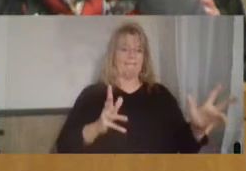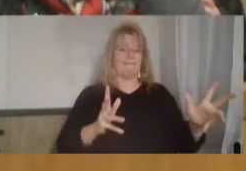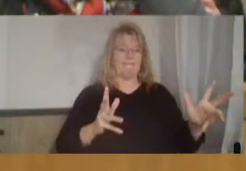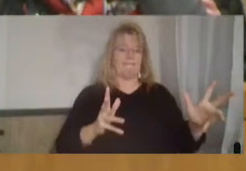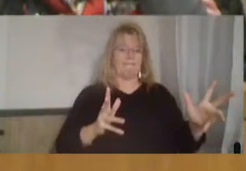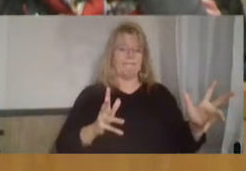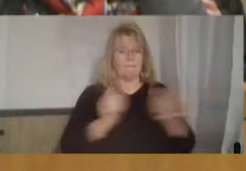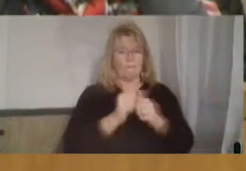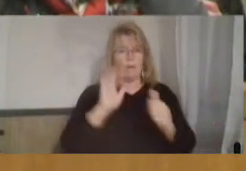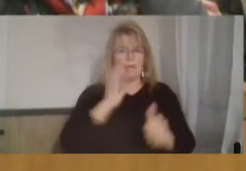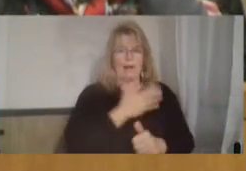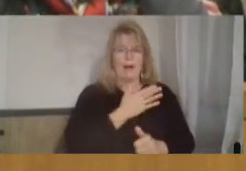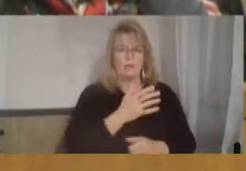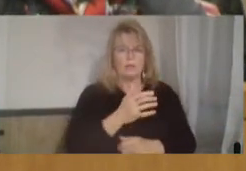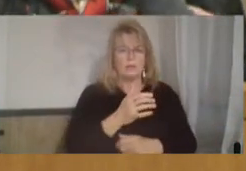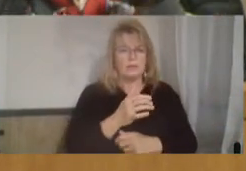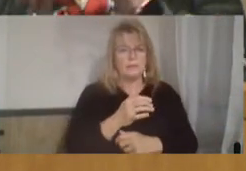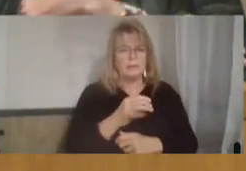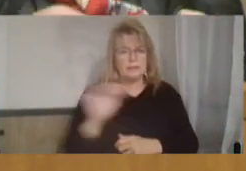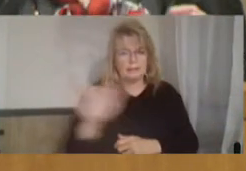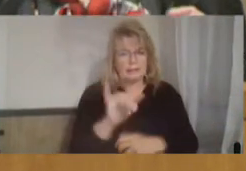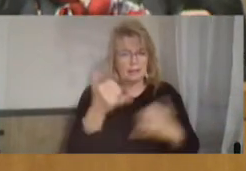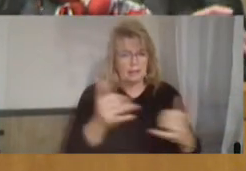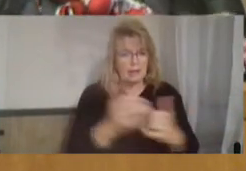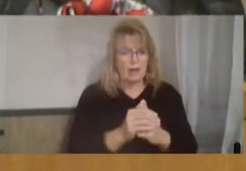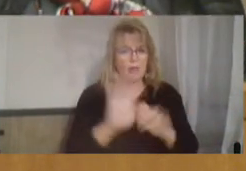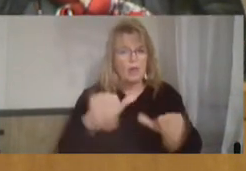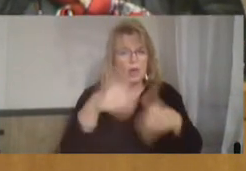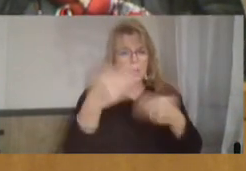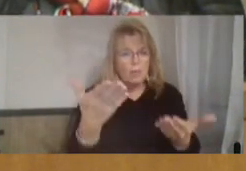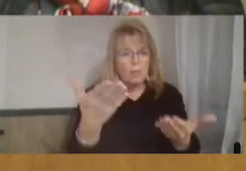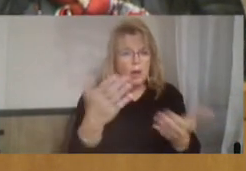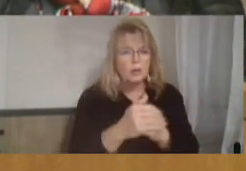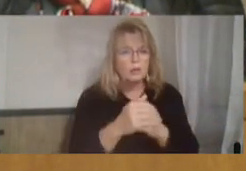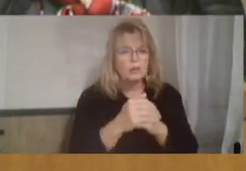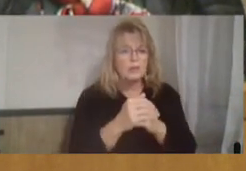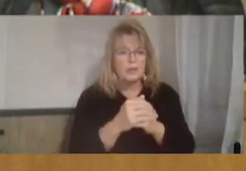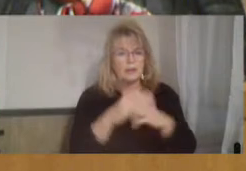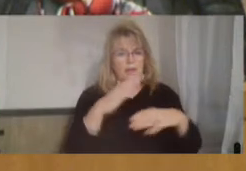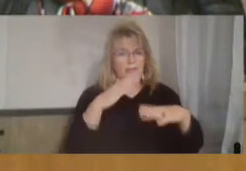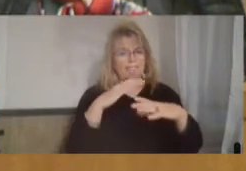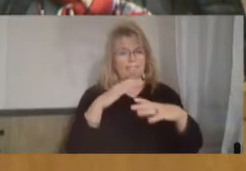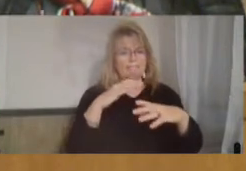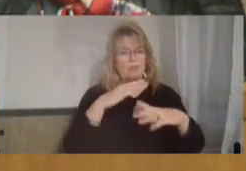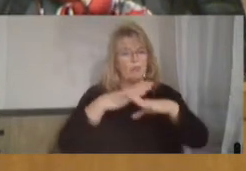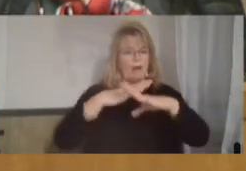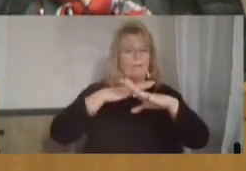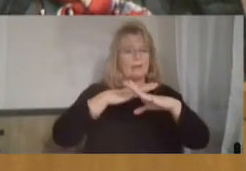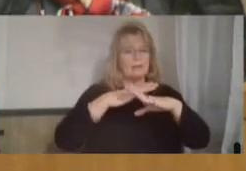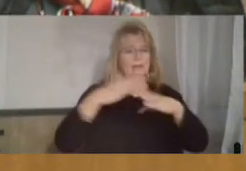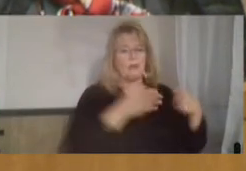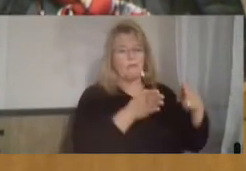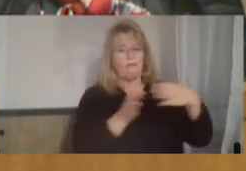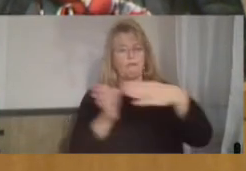now. They propose to install a traffic diverter known as a pork chop to channel traffic,